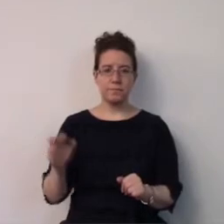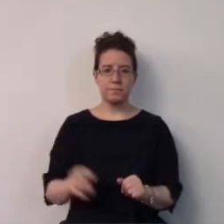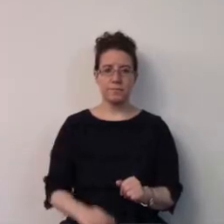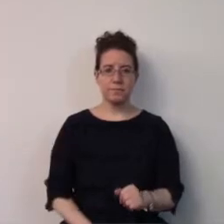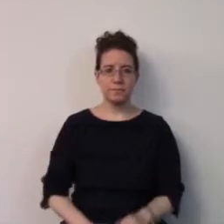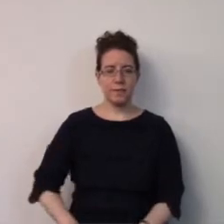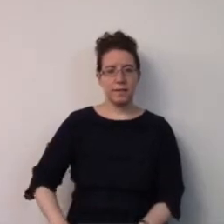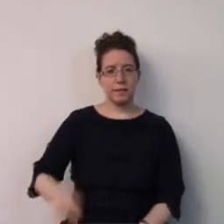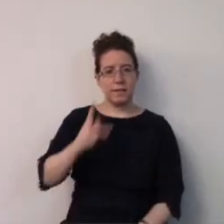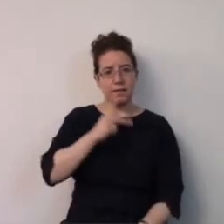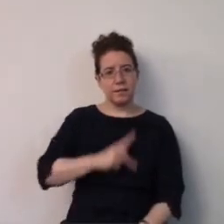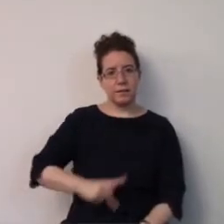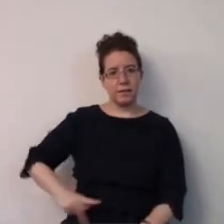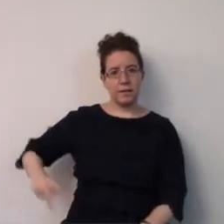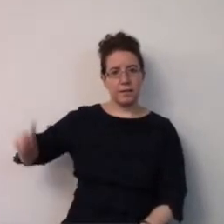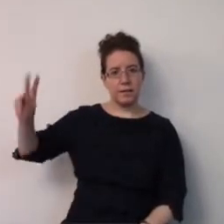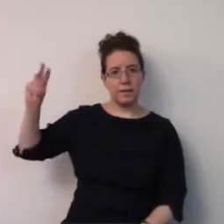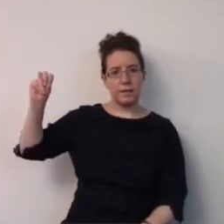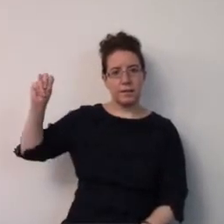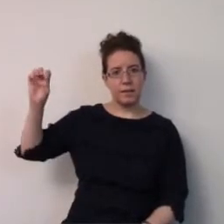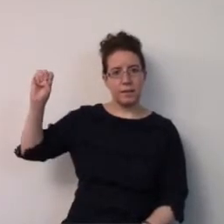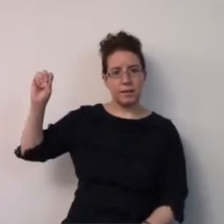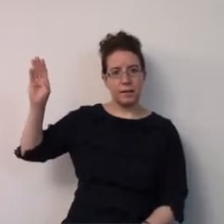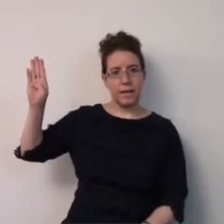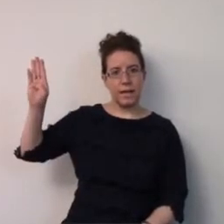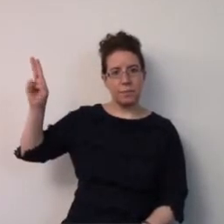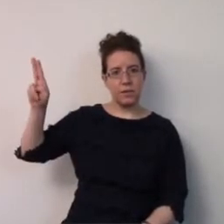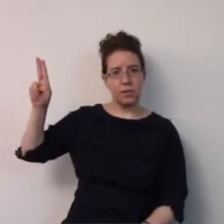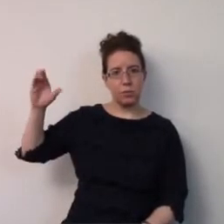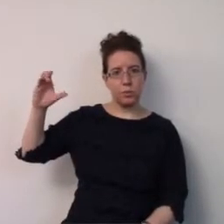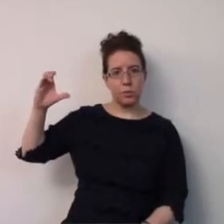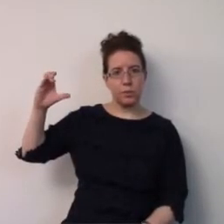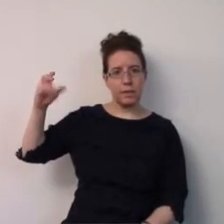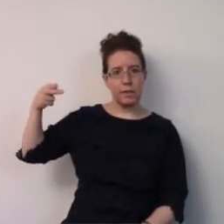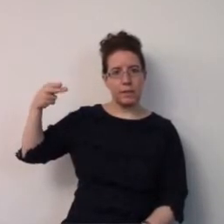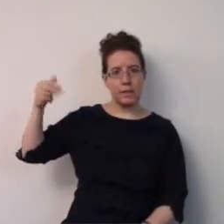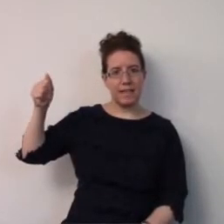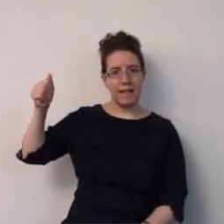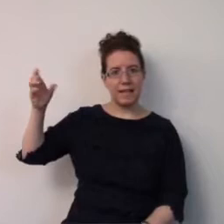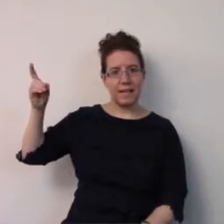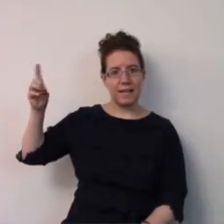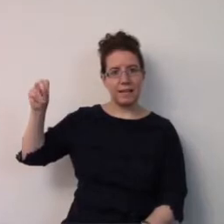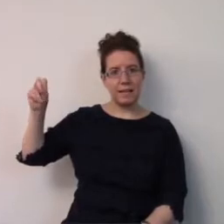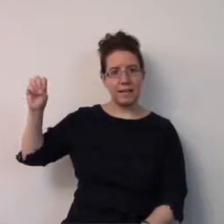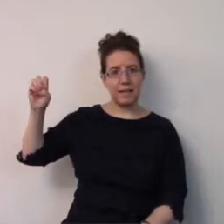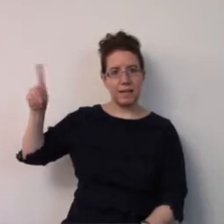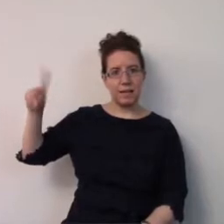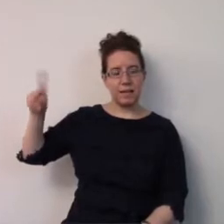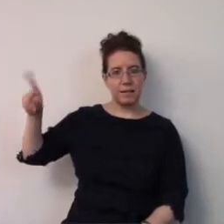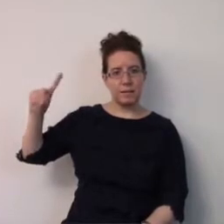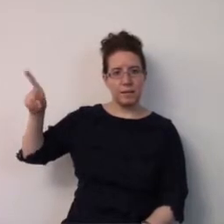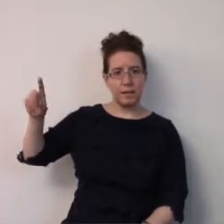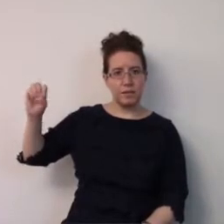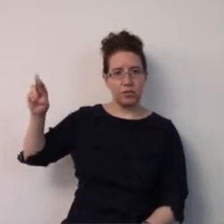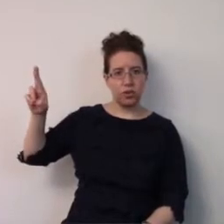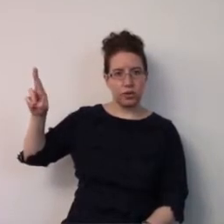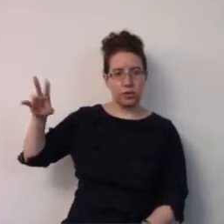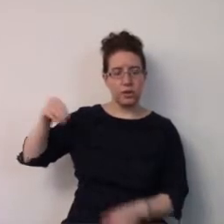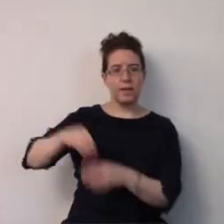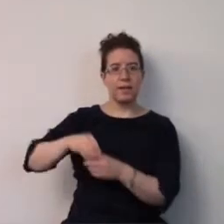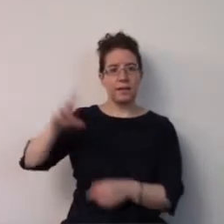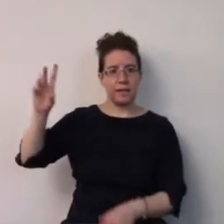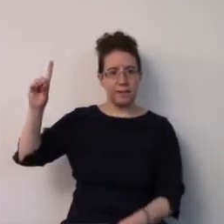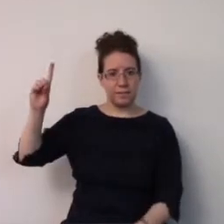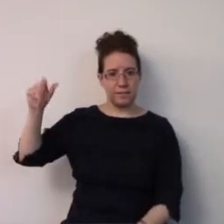watching. God's watching. He thought, I'm a king and I sit high and I made all this great Babylon